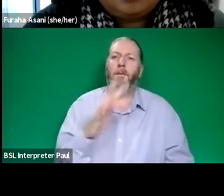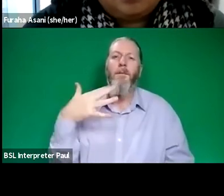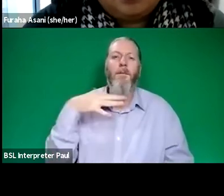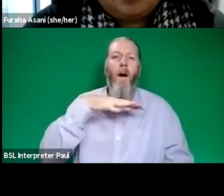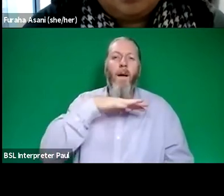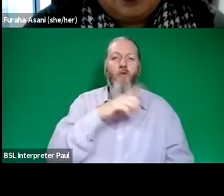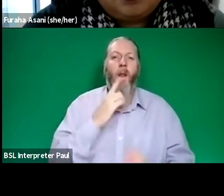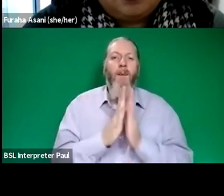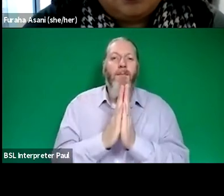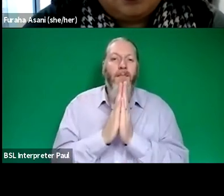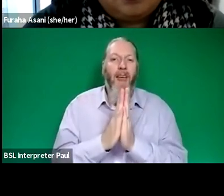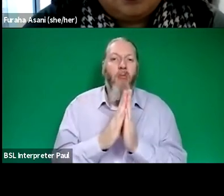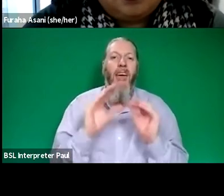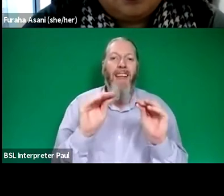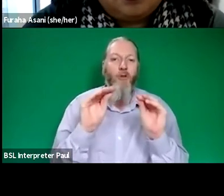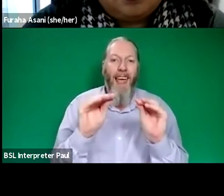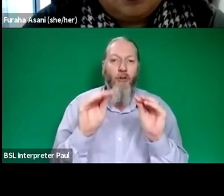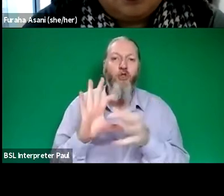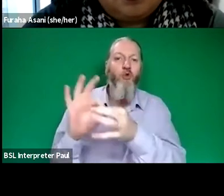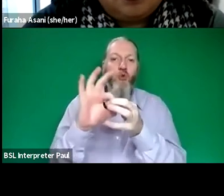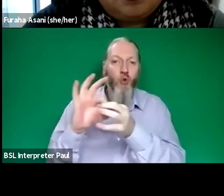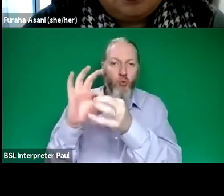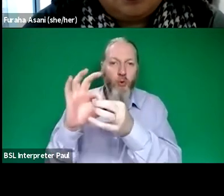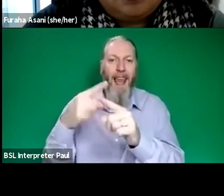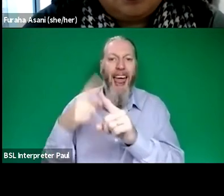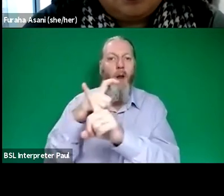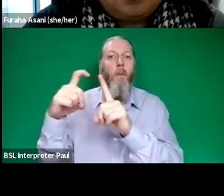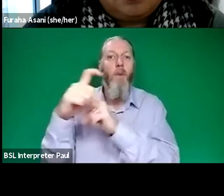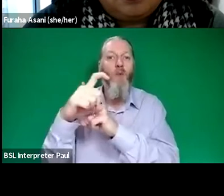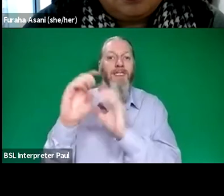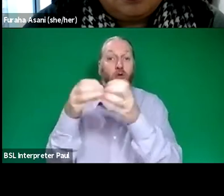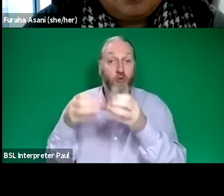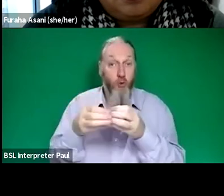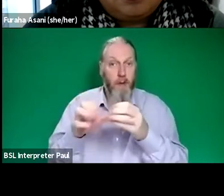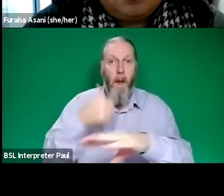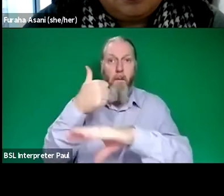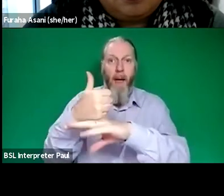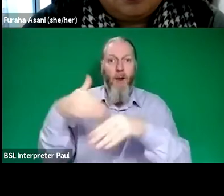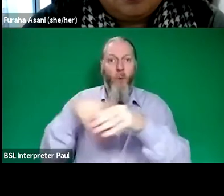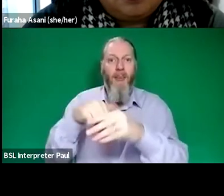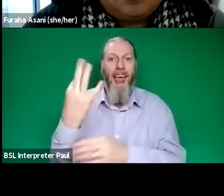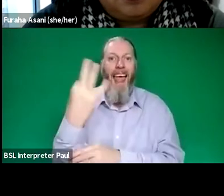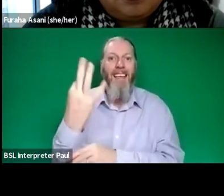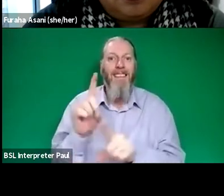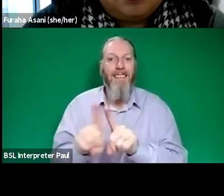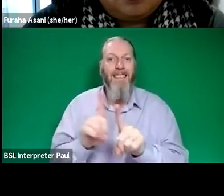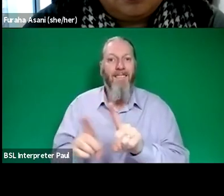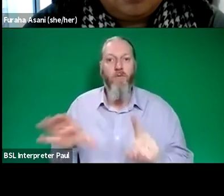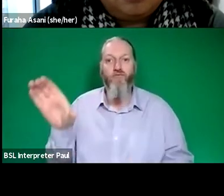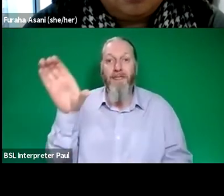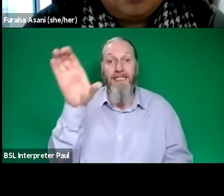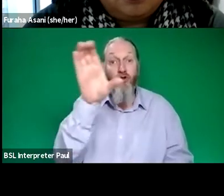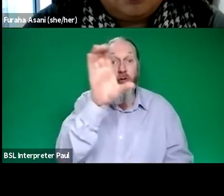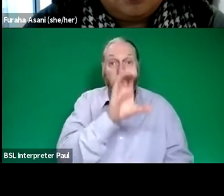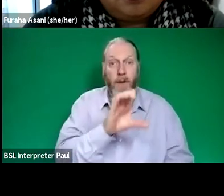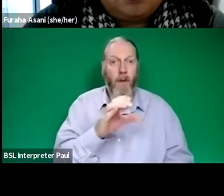community groups working in 18 local chapters on issues such as there are parks